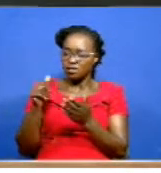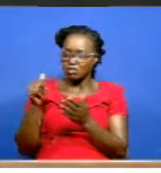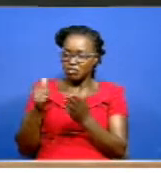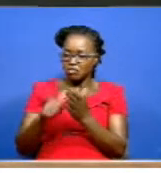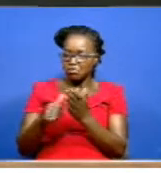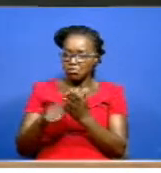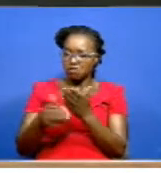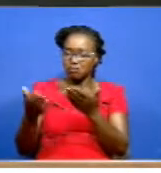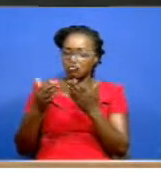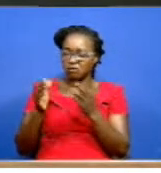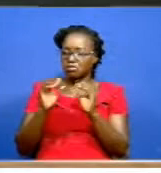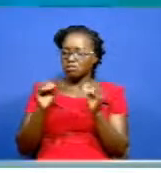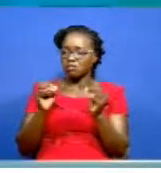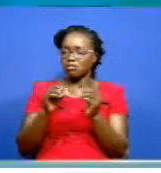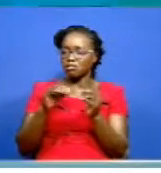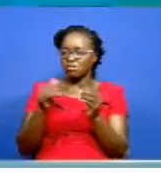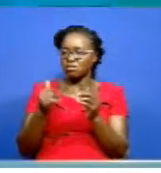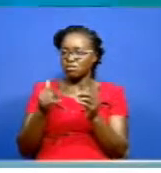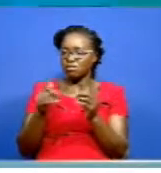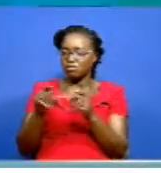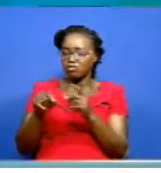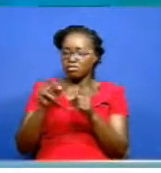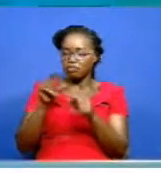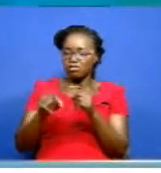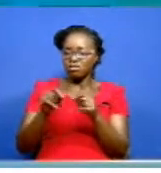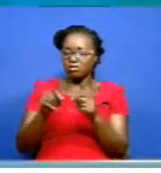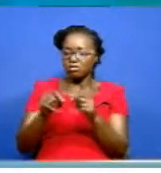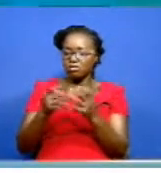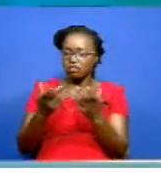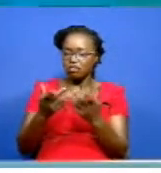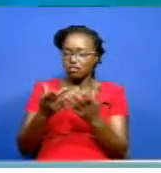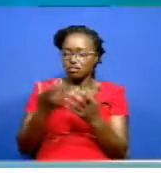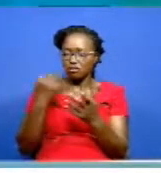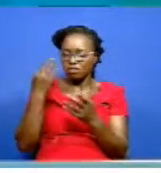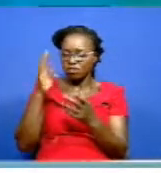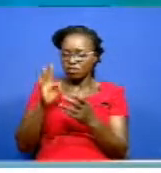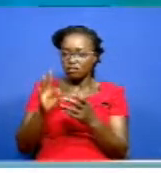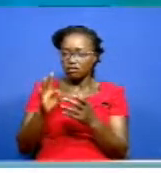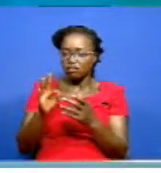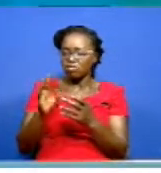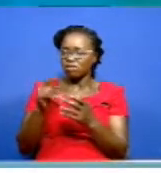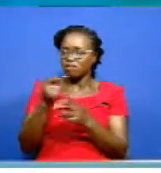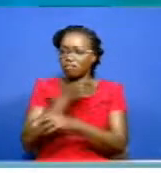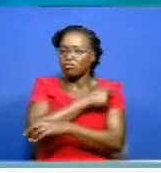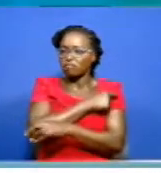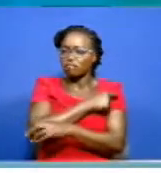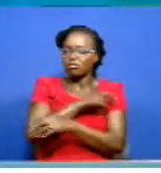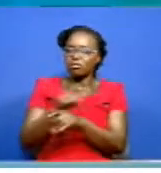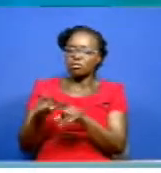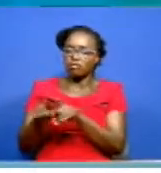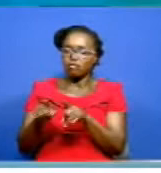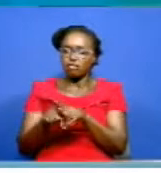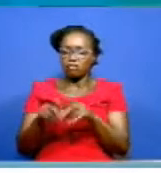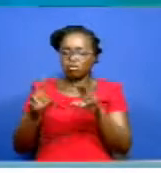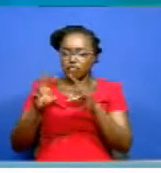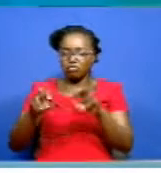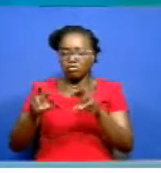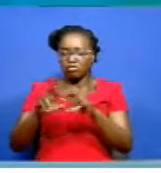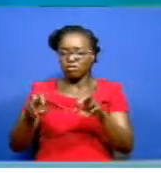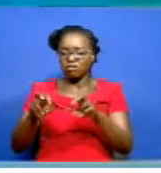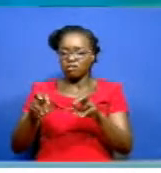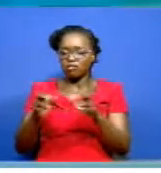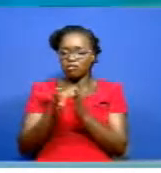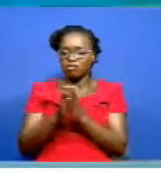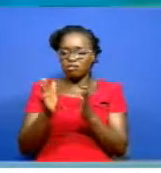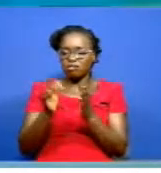countries have identified specific batches of the AstraZeneca and are investigating on those particular lines of that particular batch. So